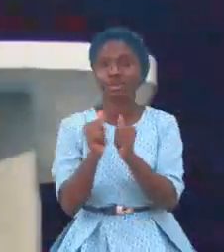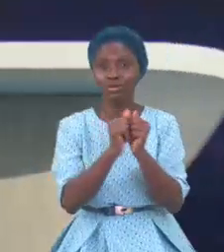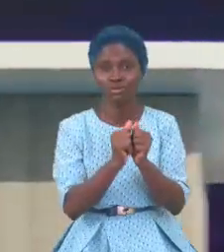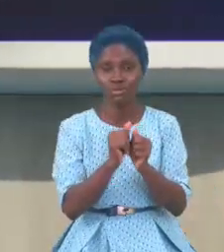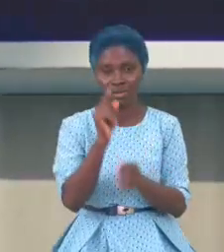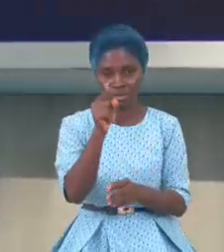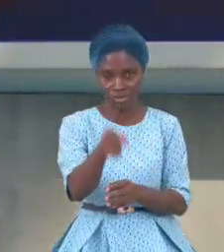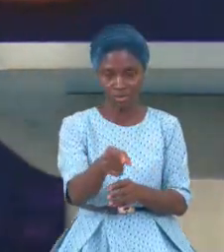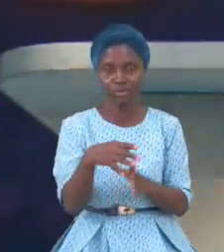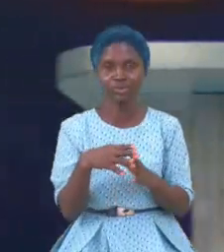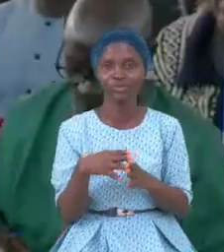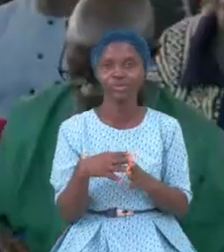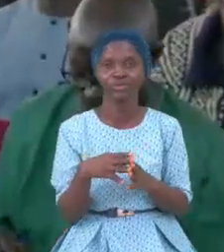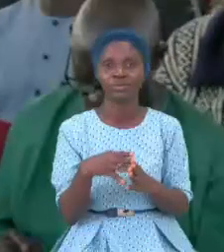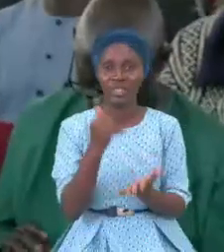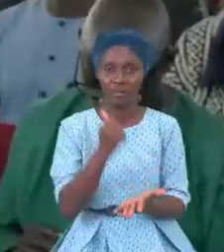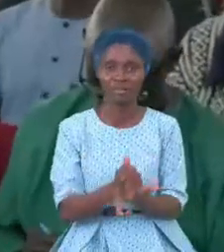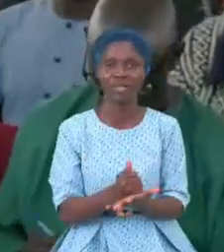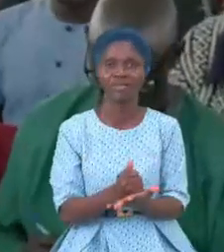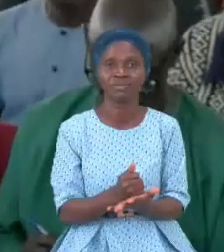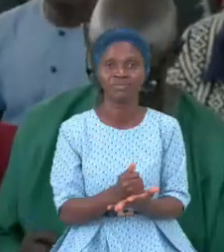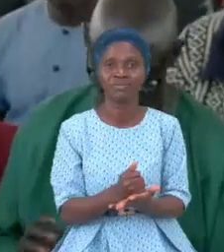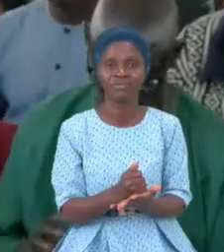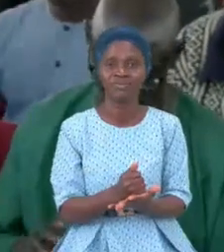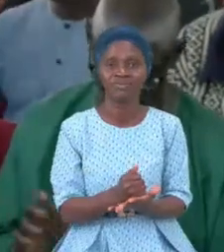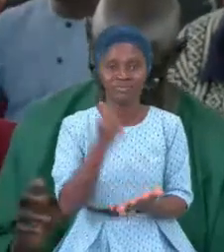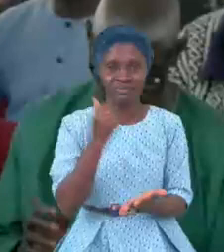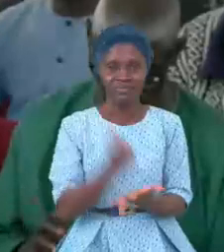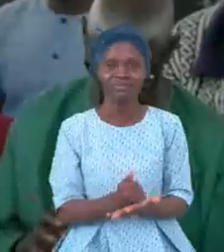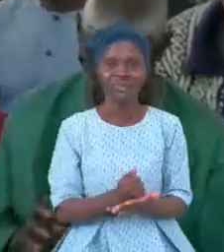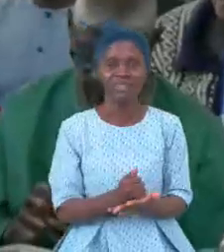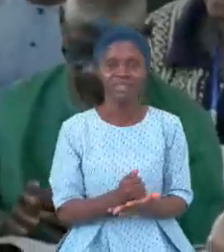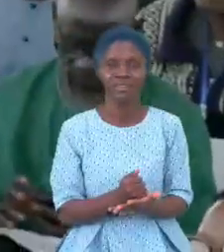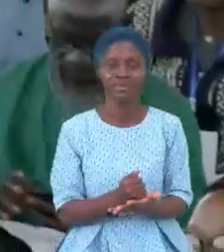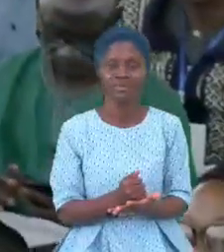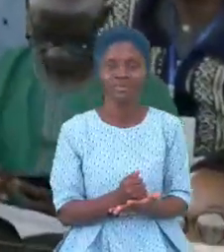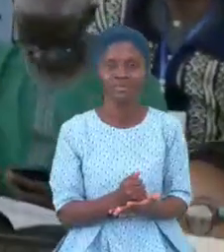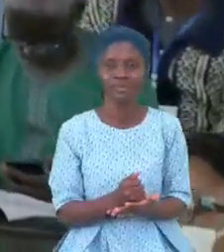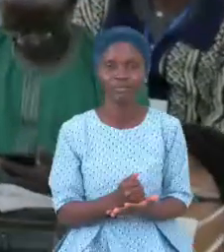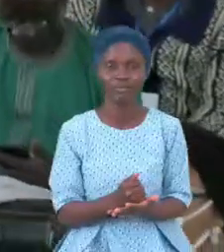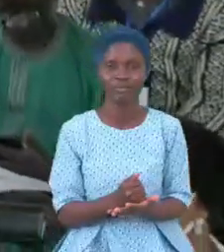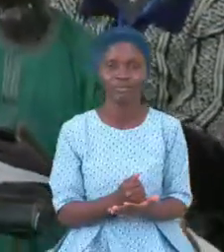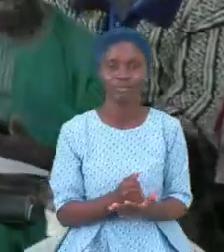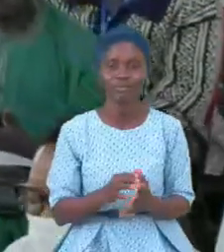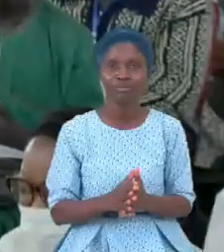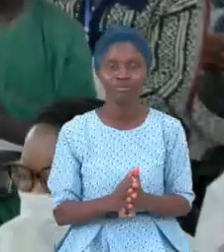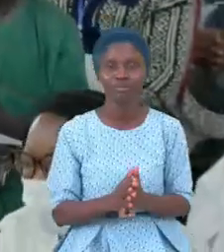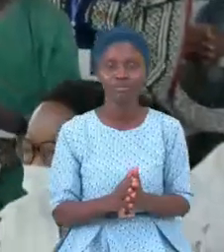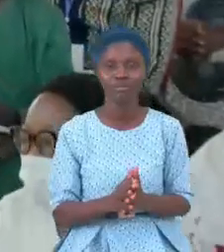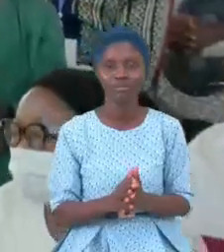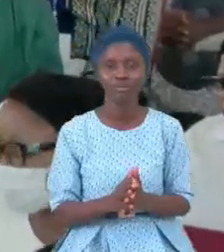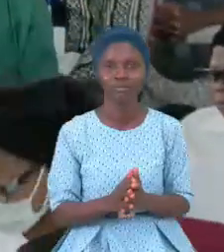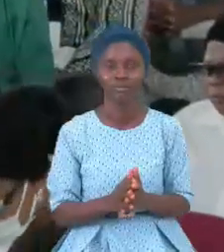thee. I was waiting for another amen. Amen. We lead people from